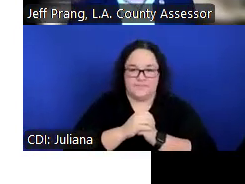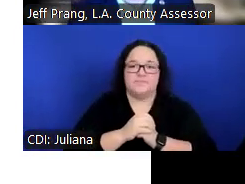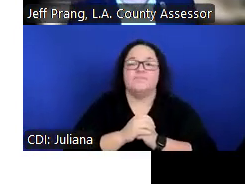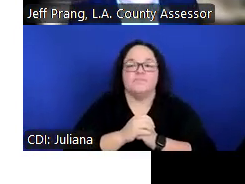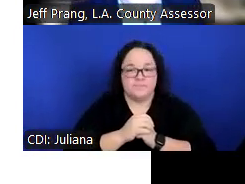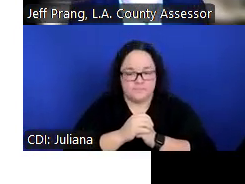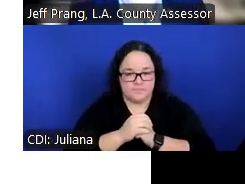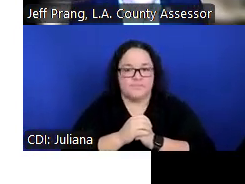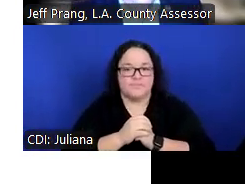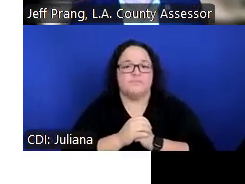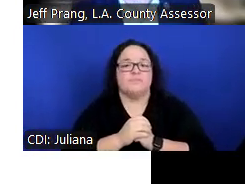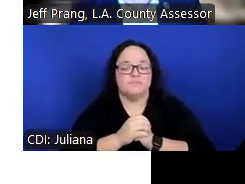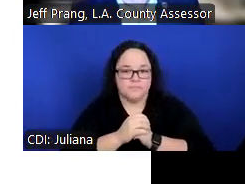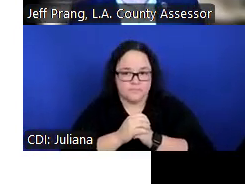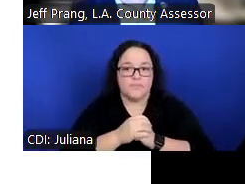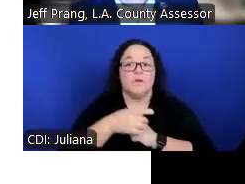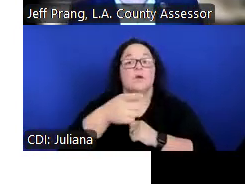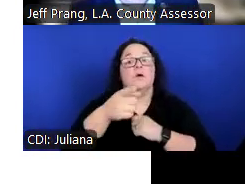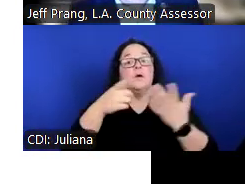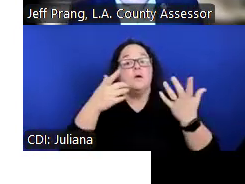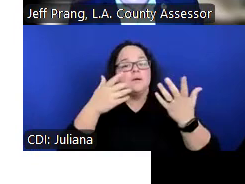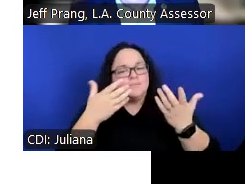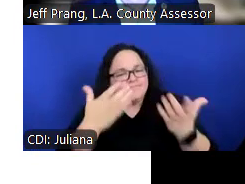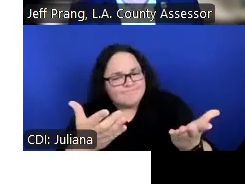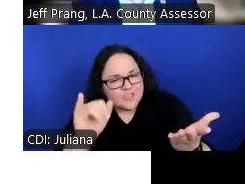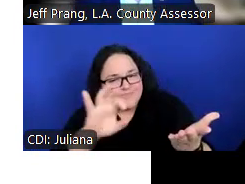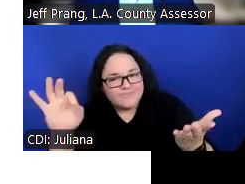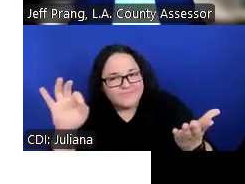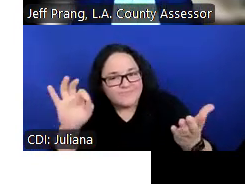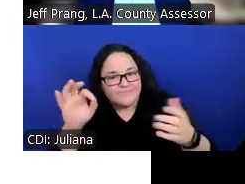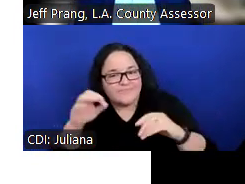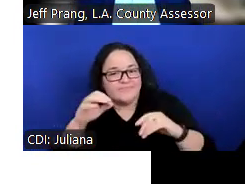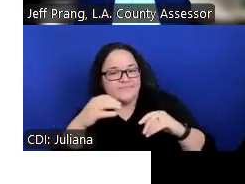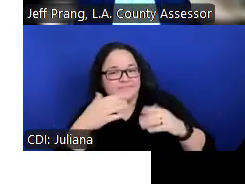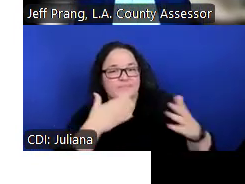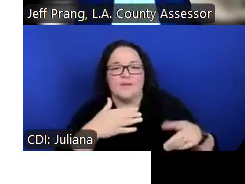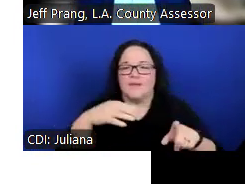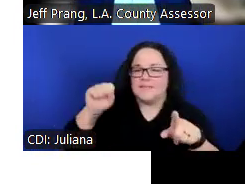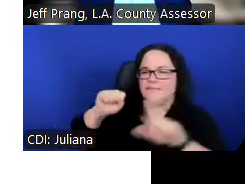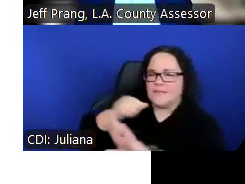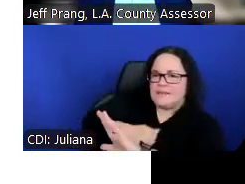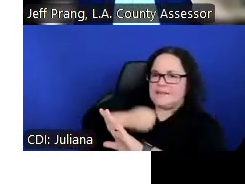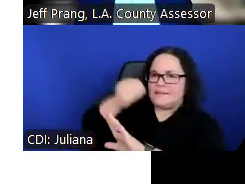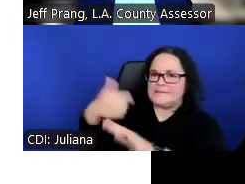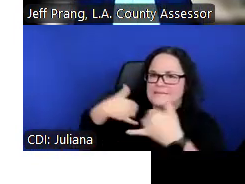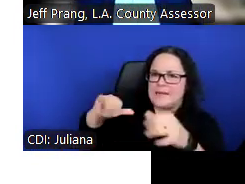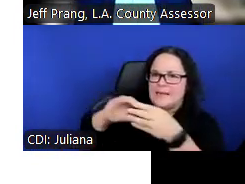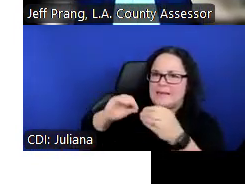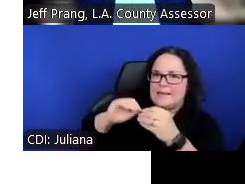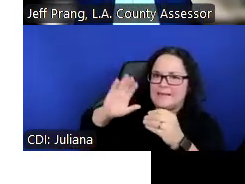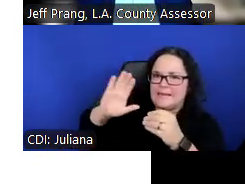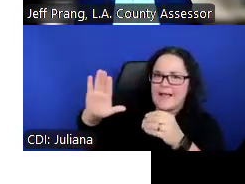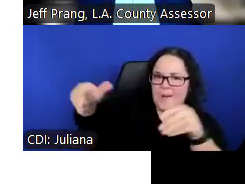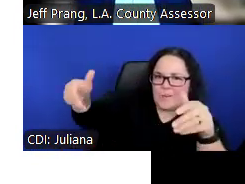Thank you very much. It's a pleasure. Sorry, Mr. Prang. I'm still doing your bio. I was just waiting to pause for the